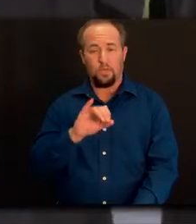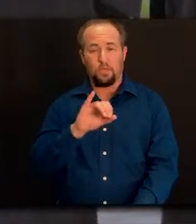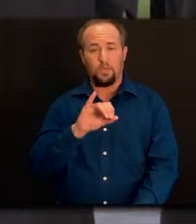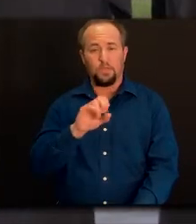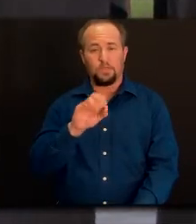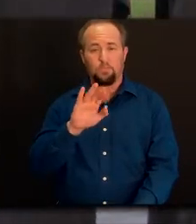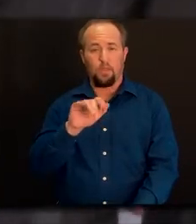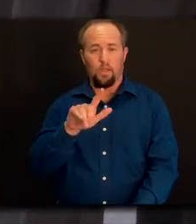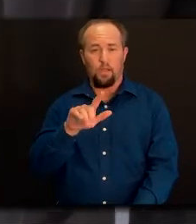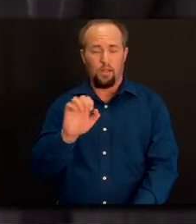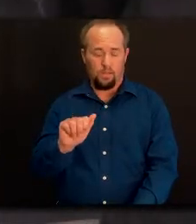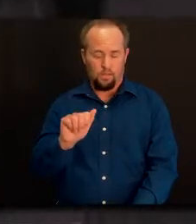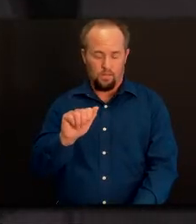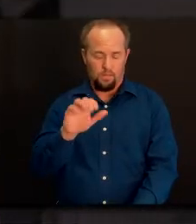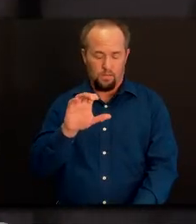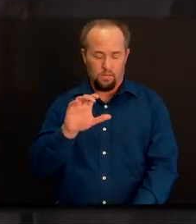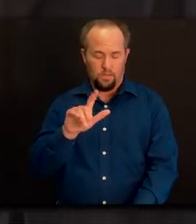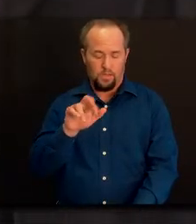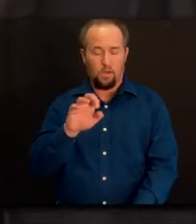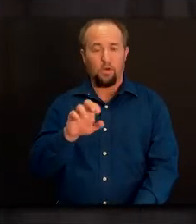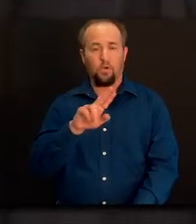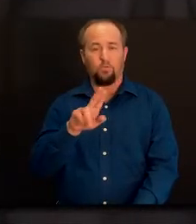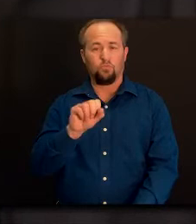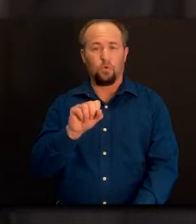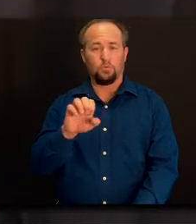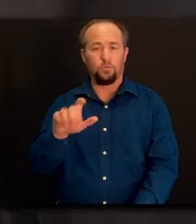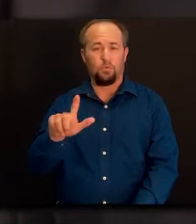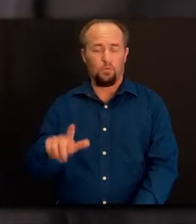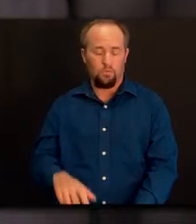Isabel Claire Russell.